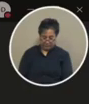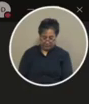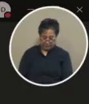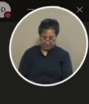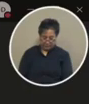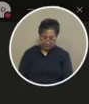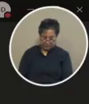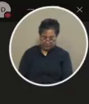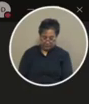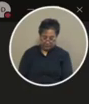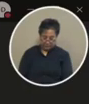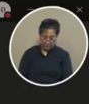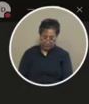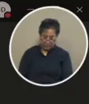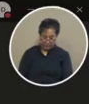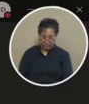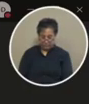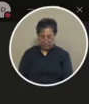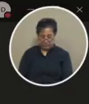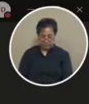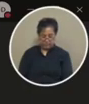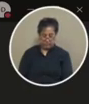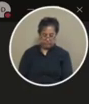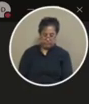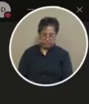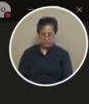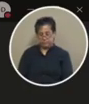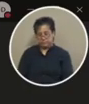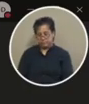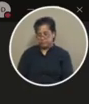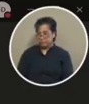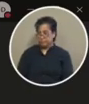That is Representative Hernandez's item.